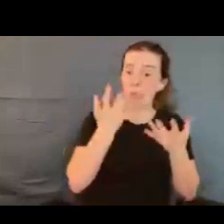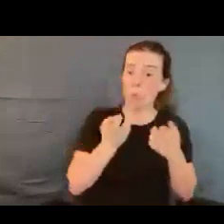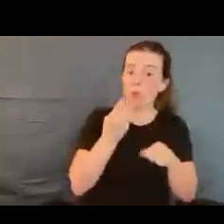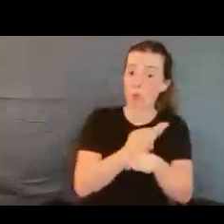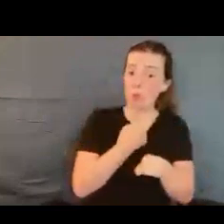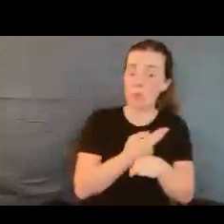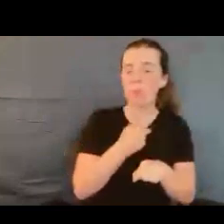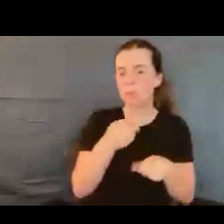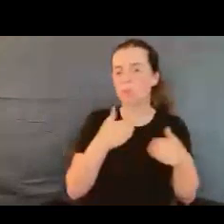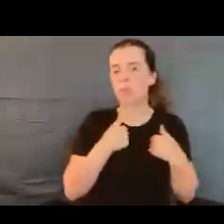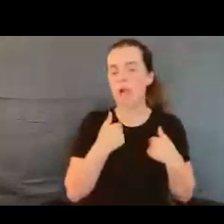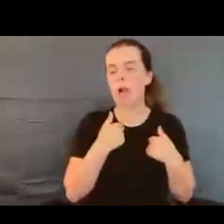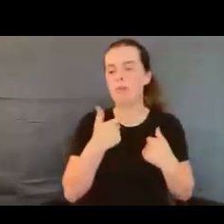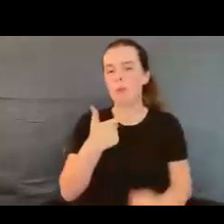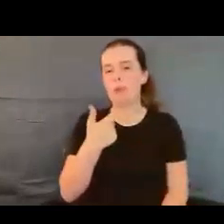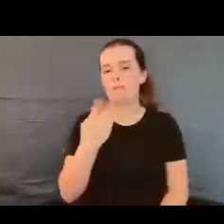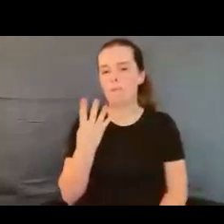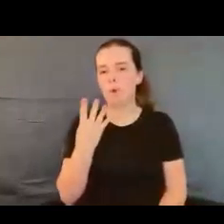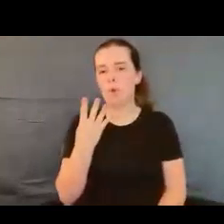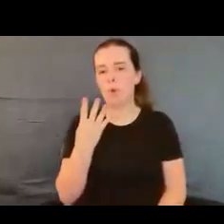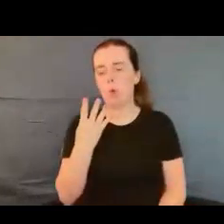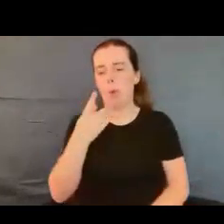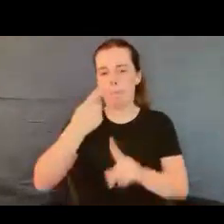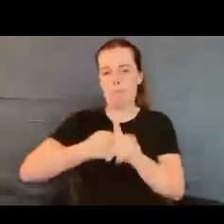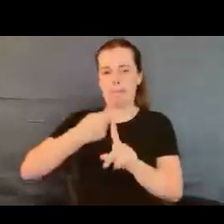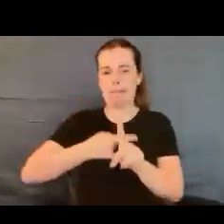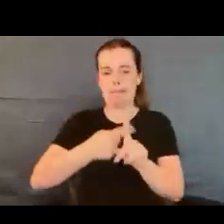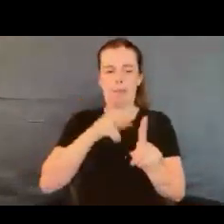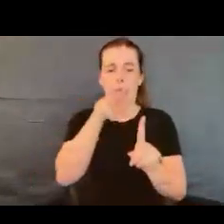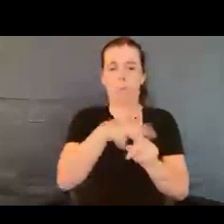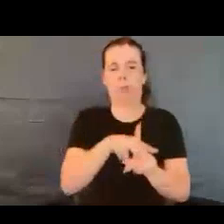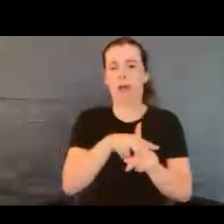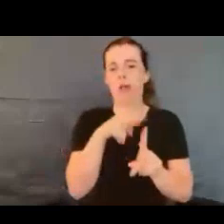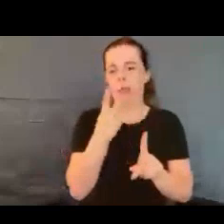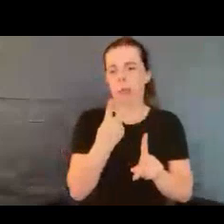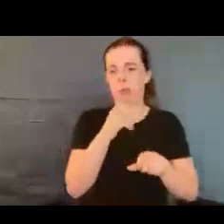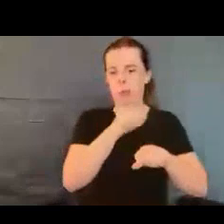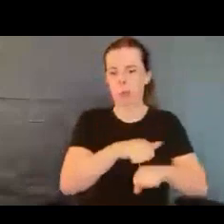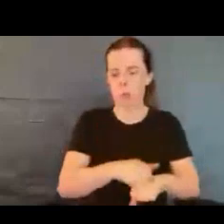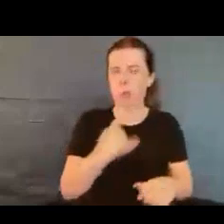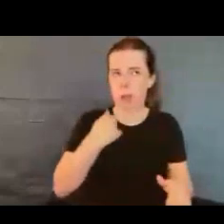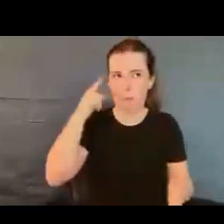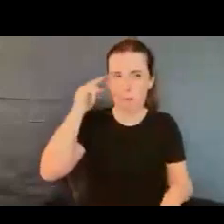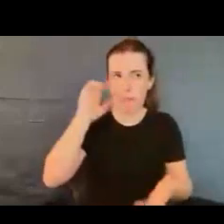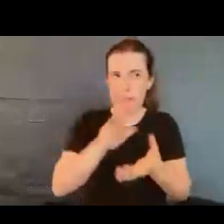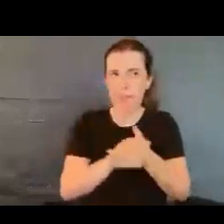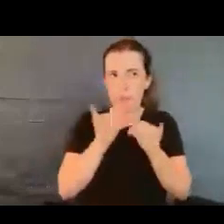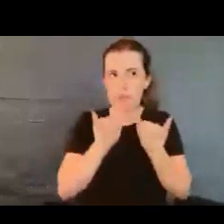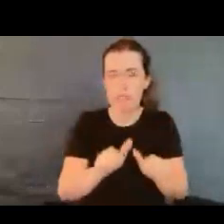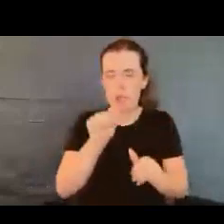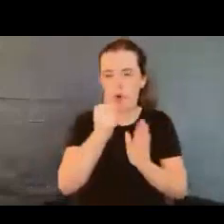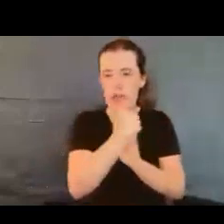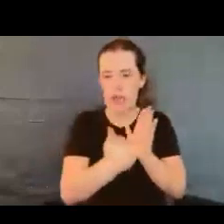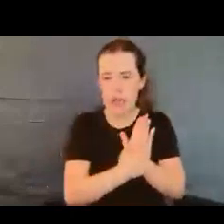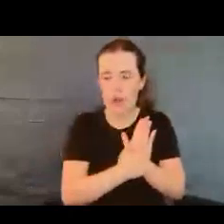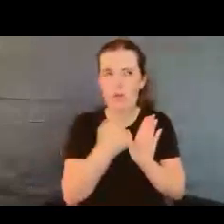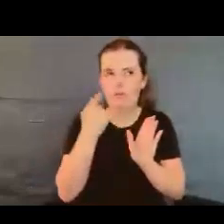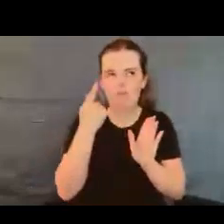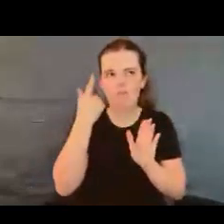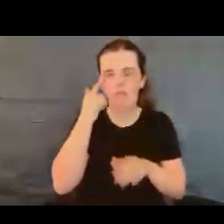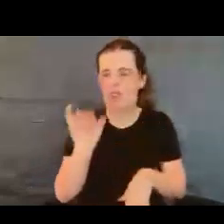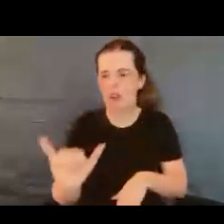24 months to apply those two stones. However, I believe they'll stay in your account for forever, but you just